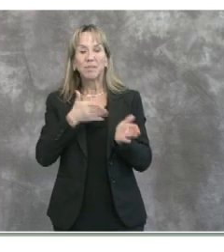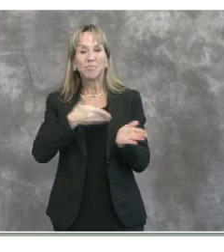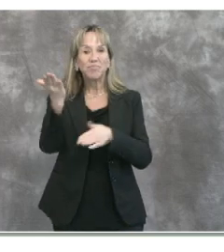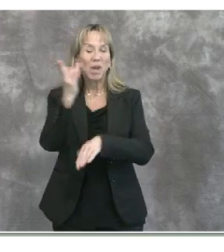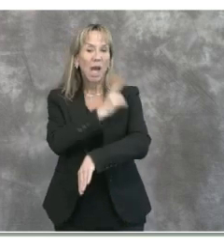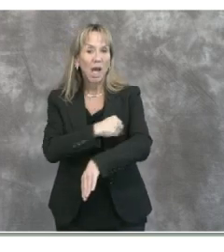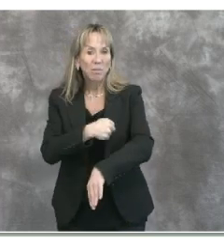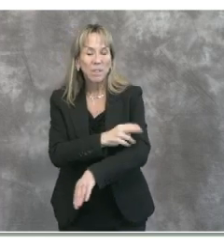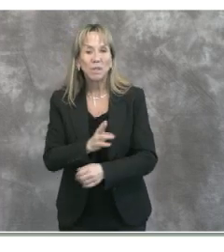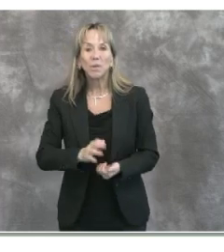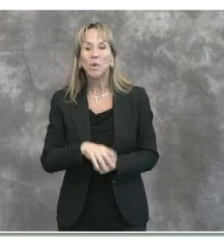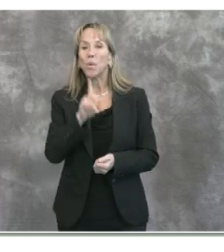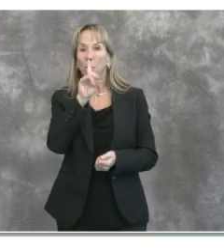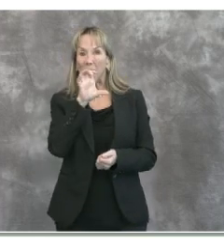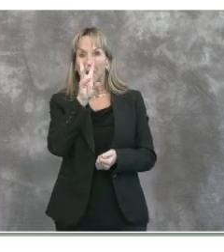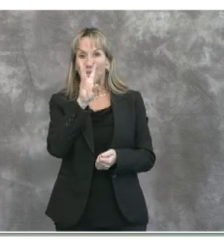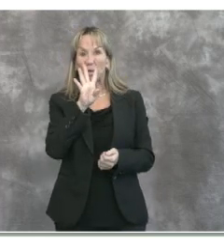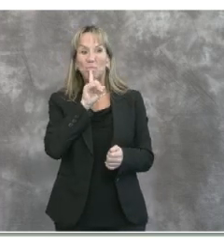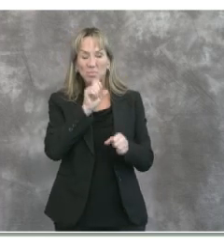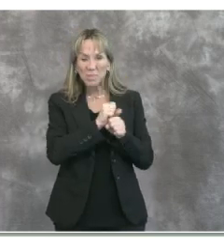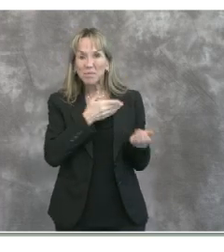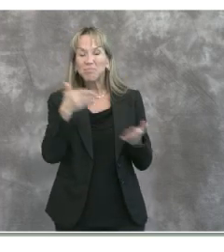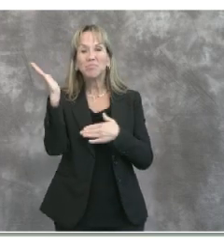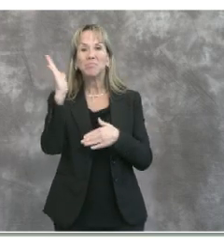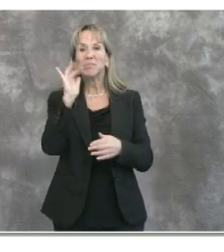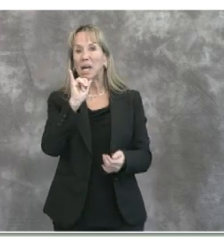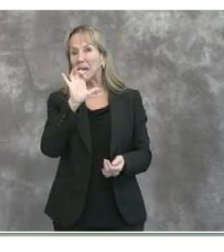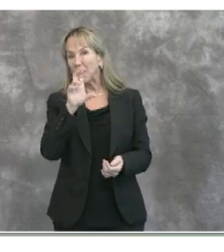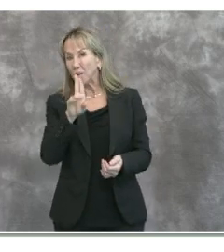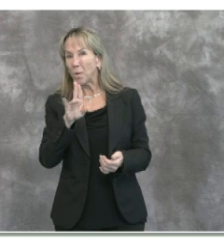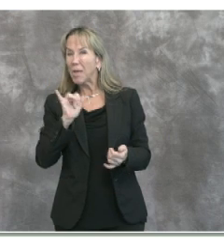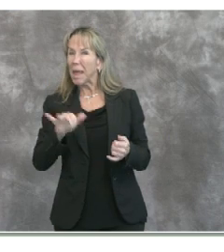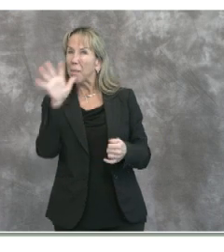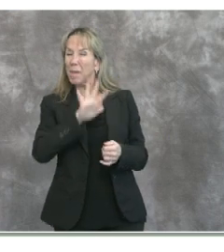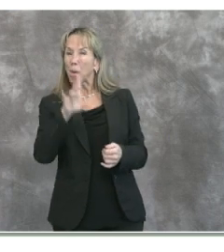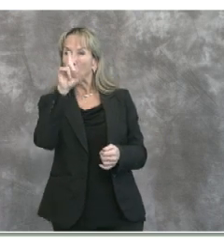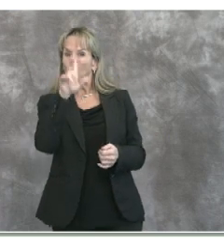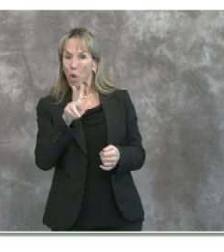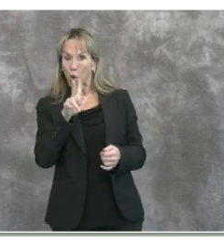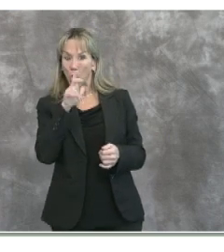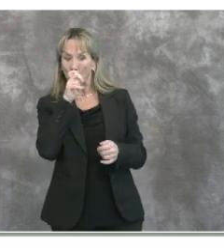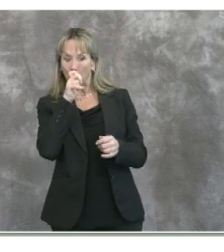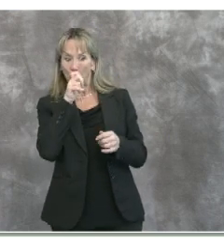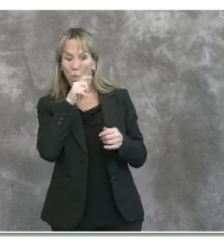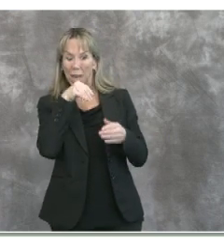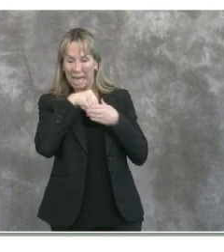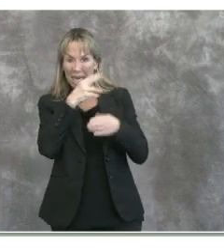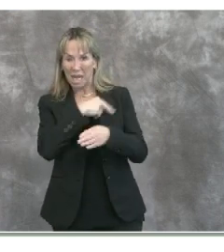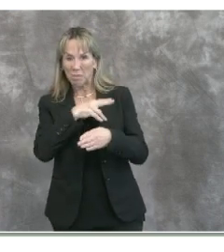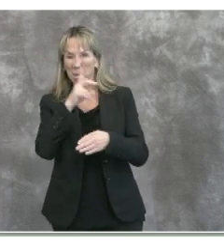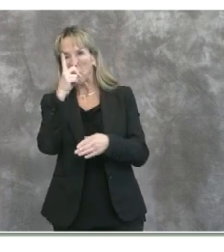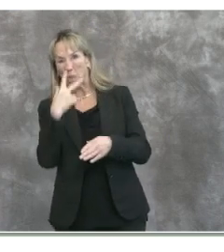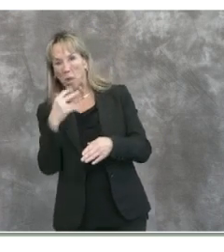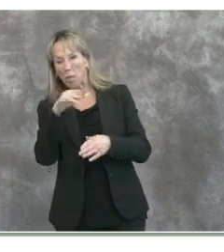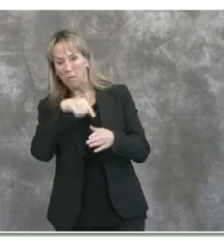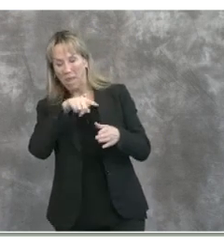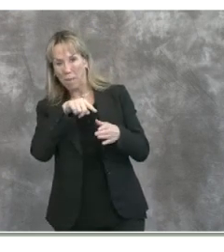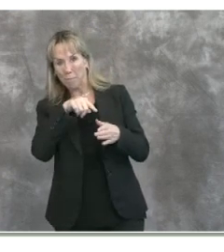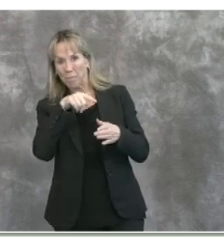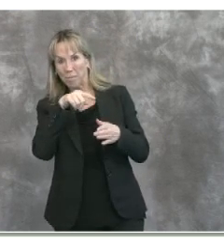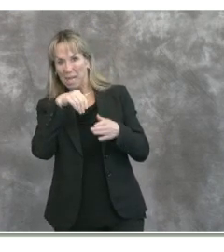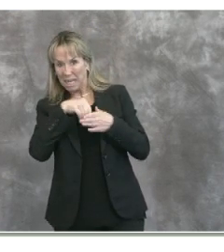164 have been in the intensive care unit, and that represents about a third of all people who have been hospitalized. Lastly, on the